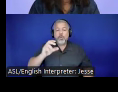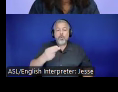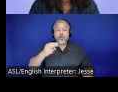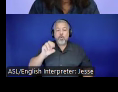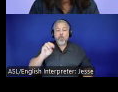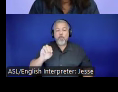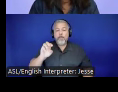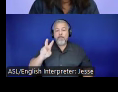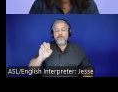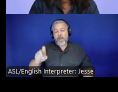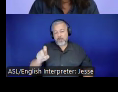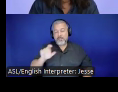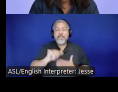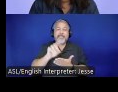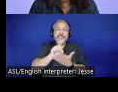as Chromebooks.